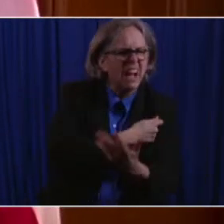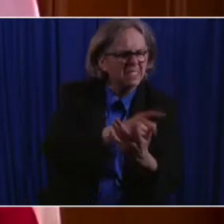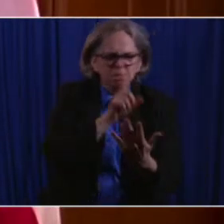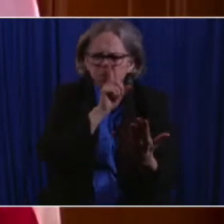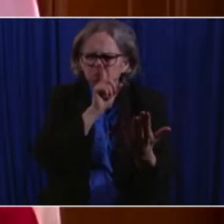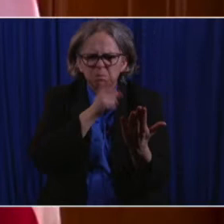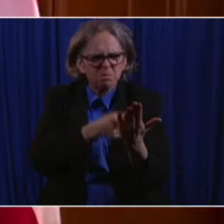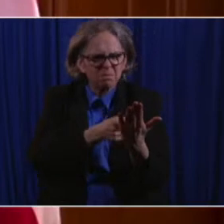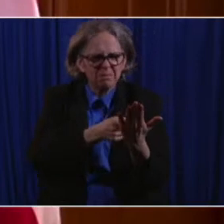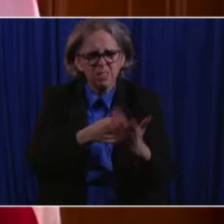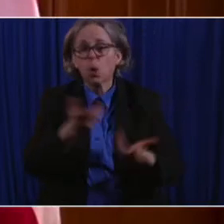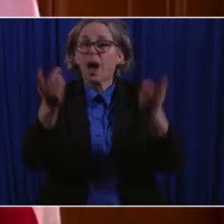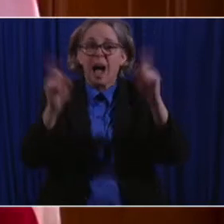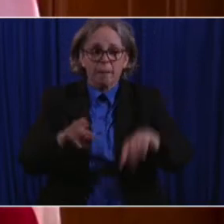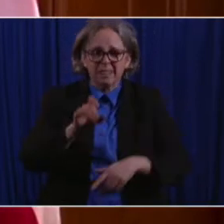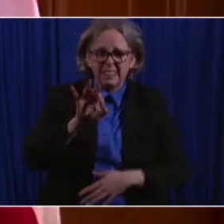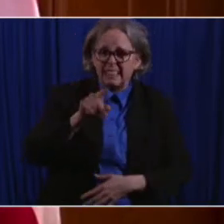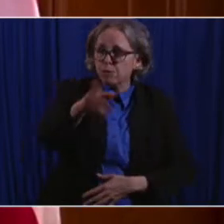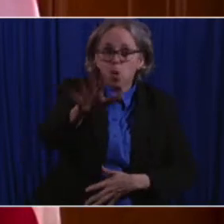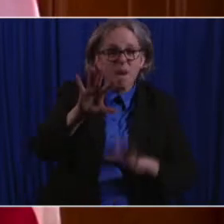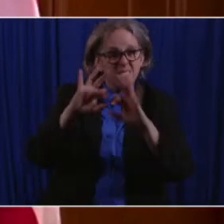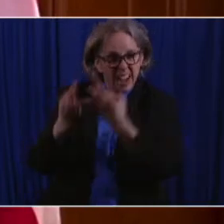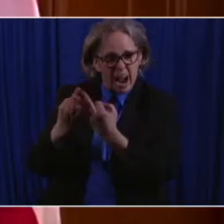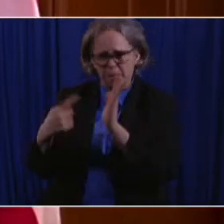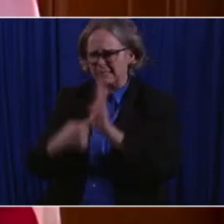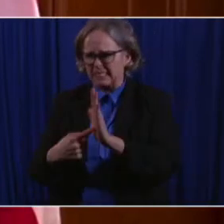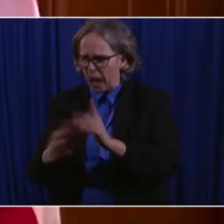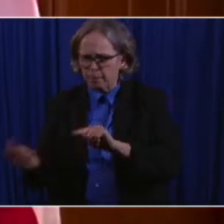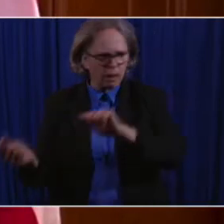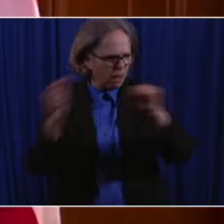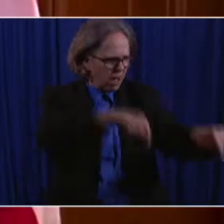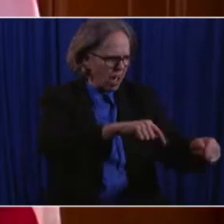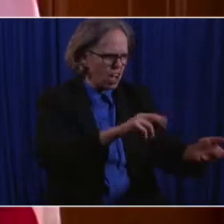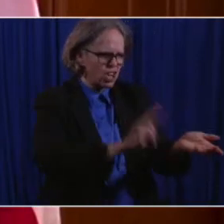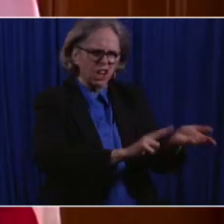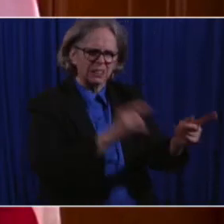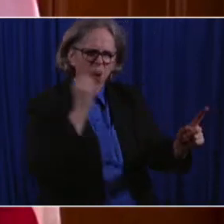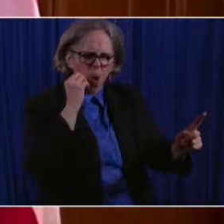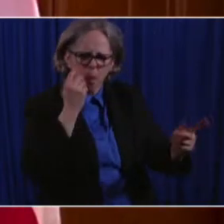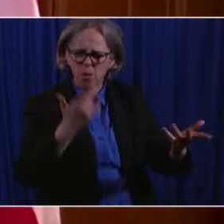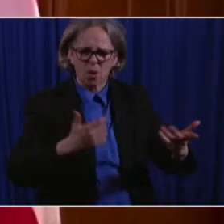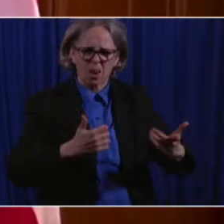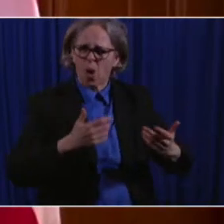nursing homes or assisted living, it's just important